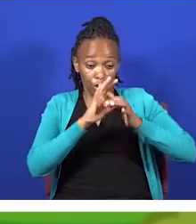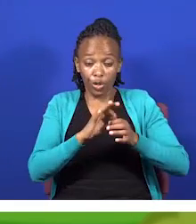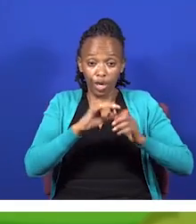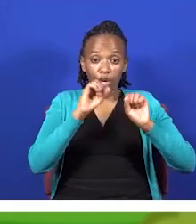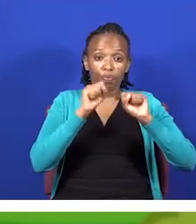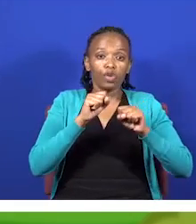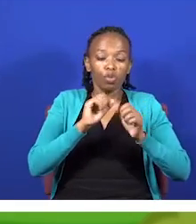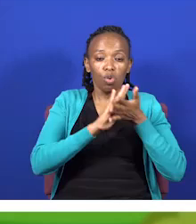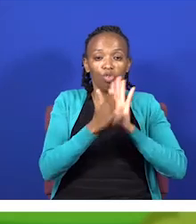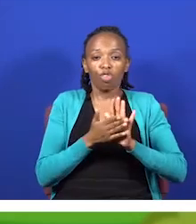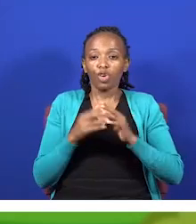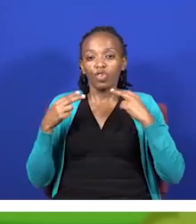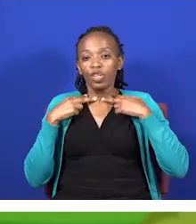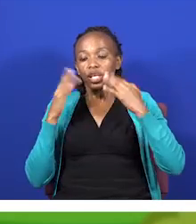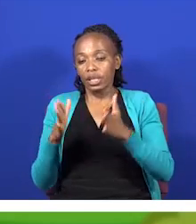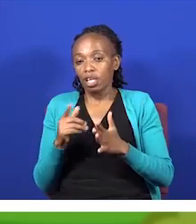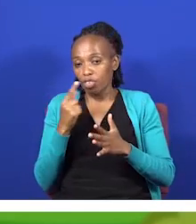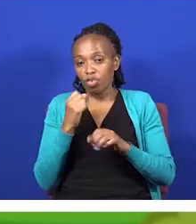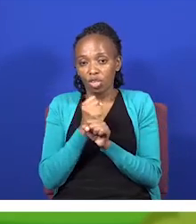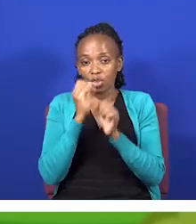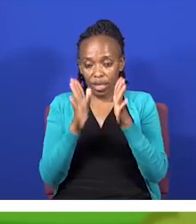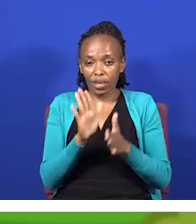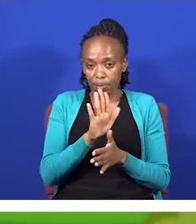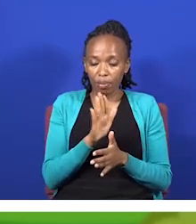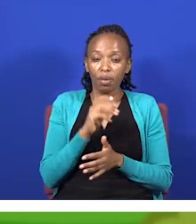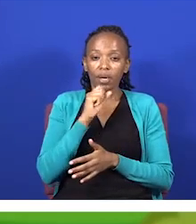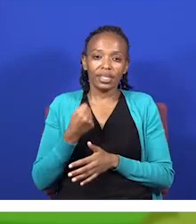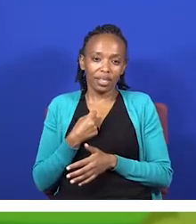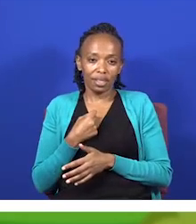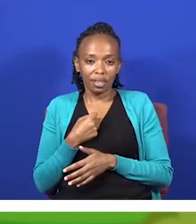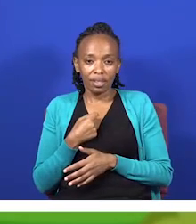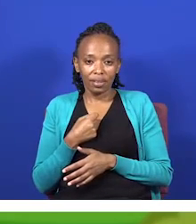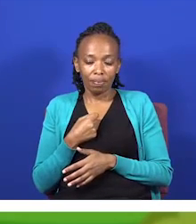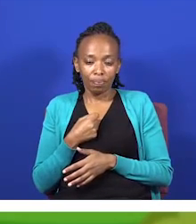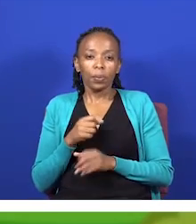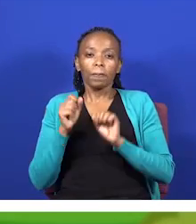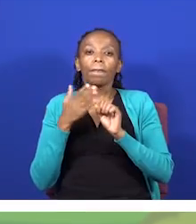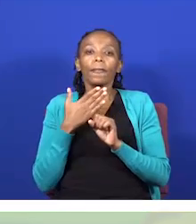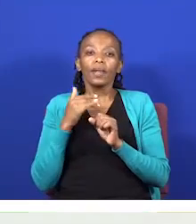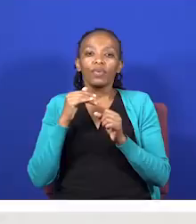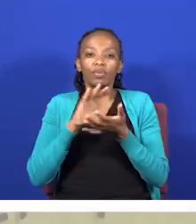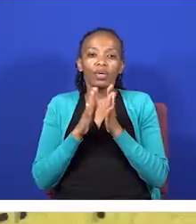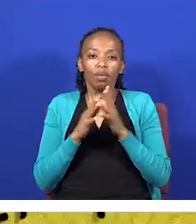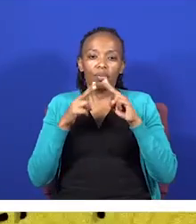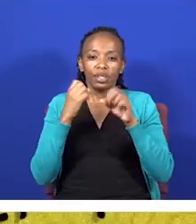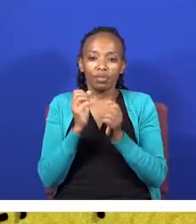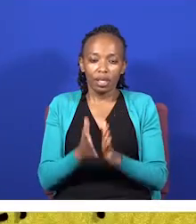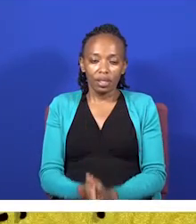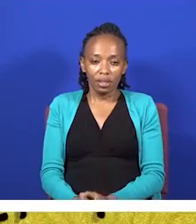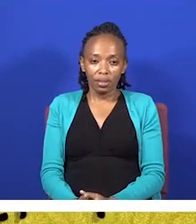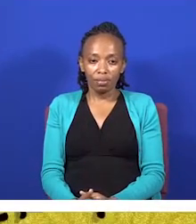up with Onesimus, who was his worker. Boys and girls, would you want to be a peacemaker?